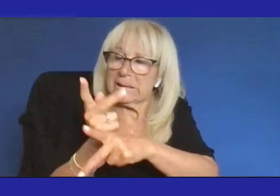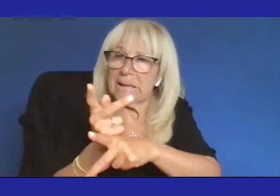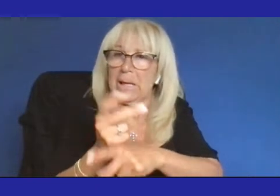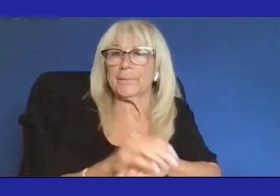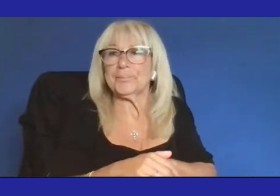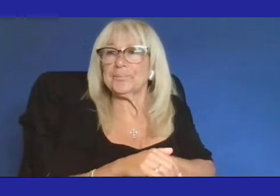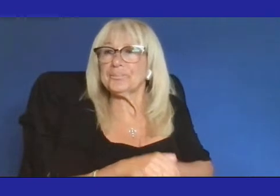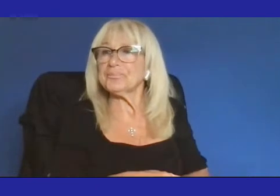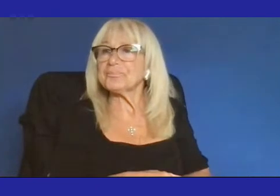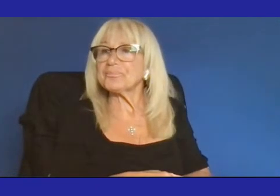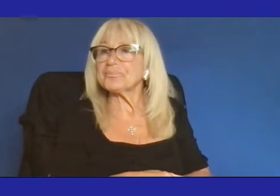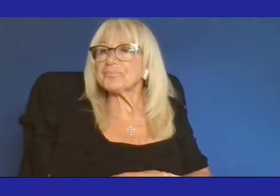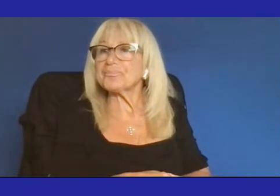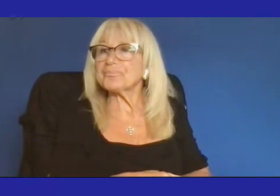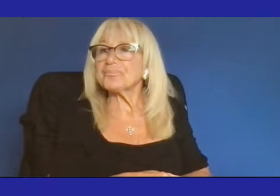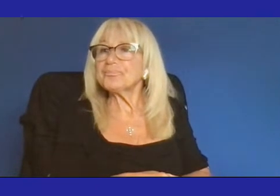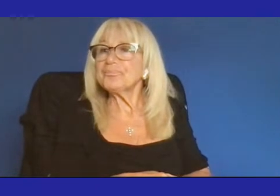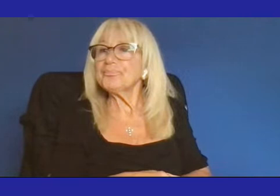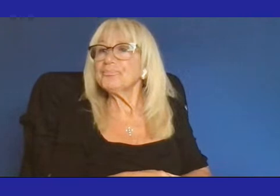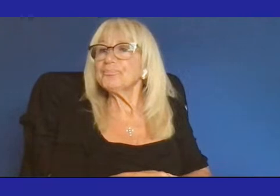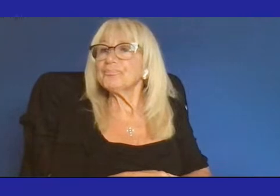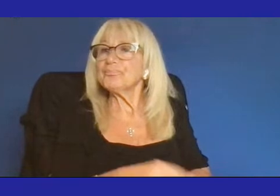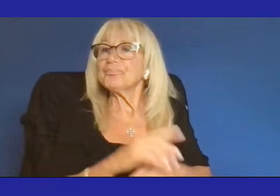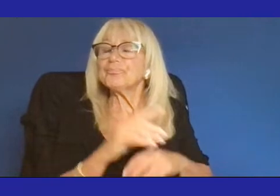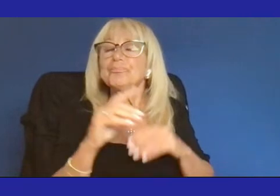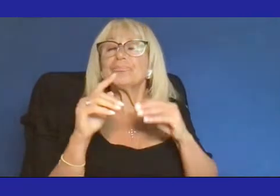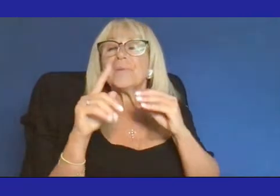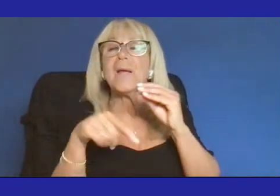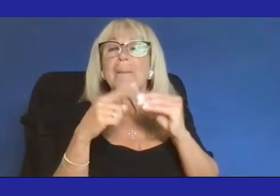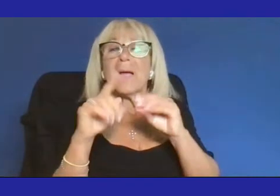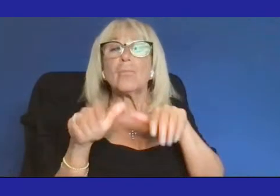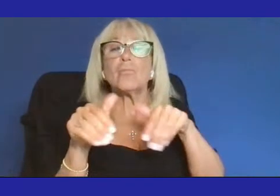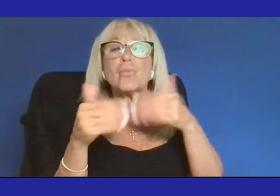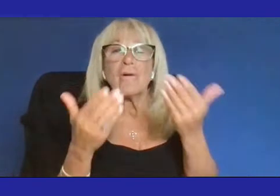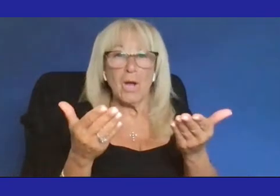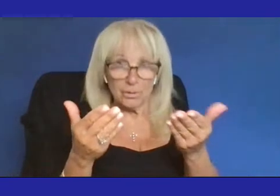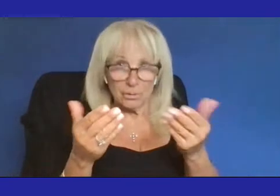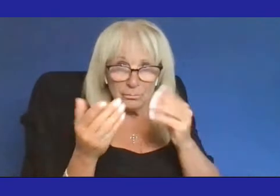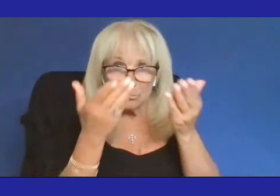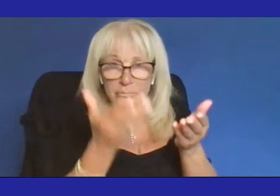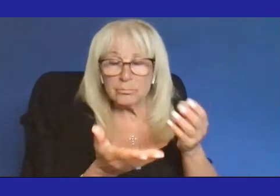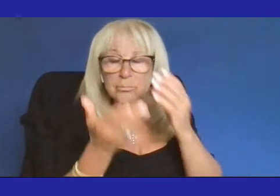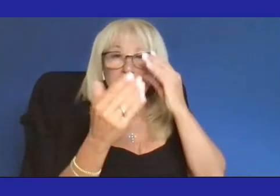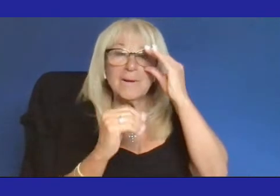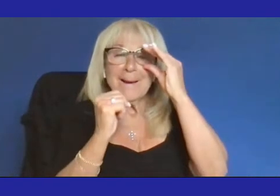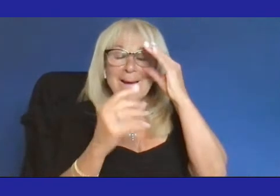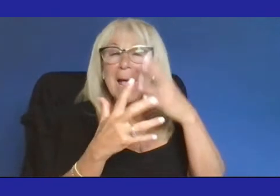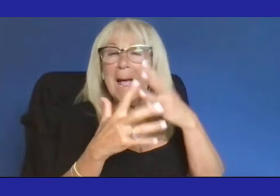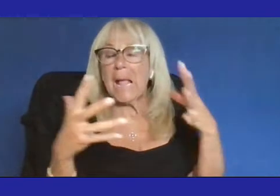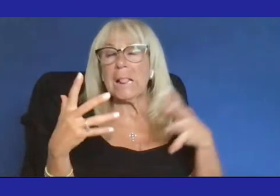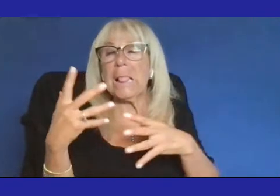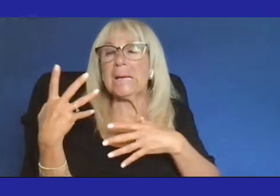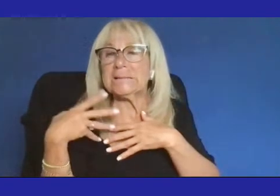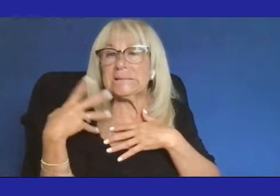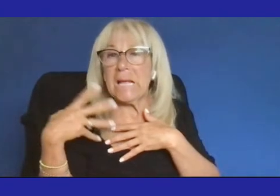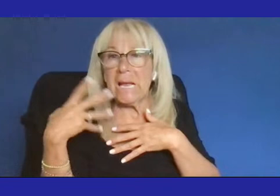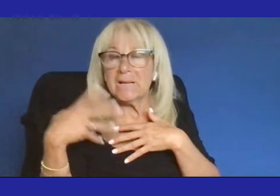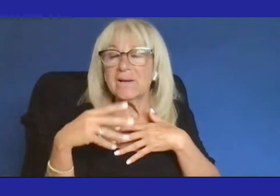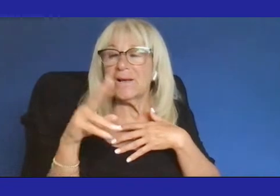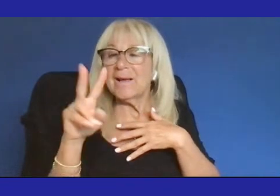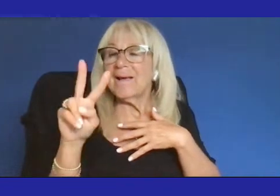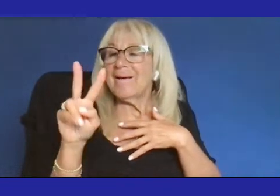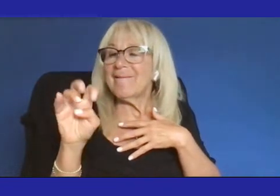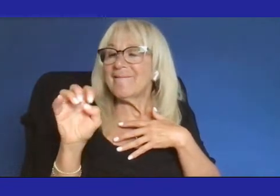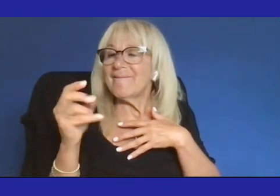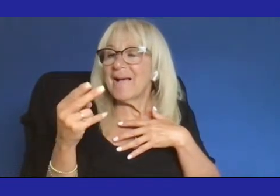So about the provider, there are not a lot of dialysis vascular surgeons